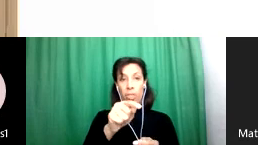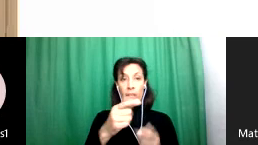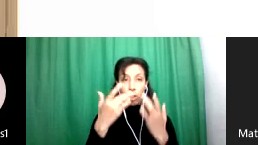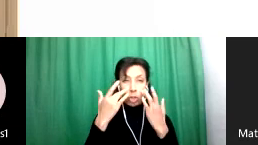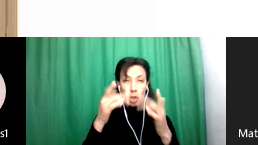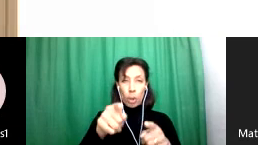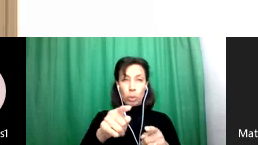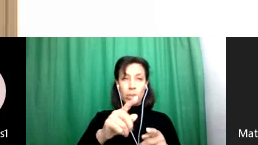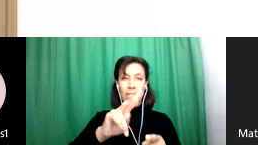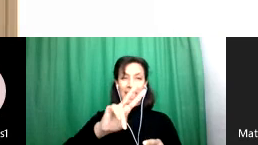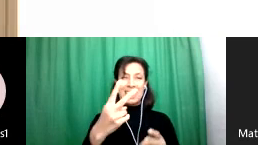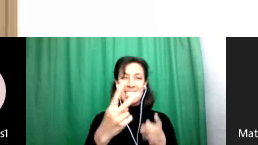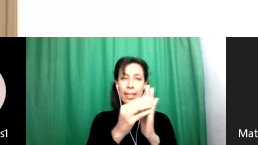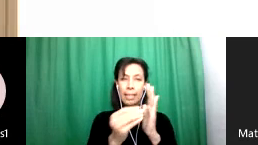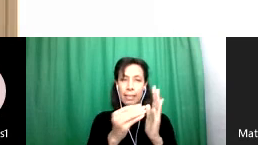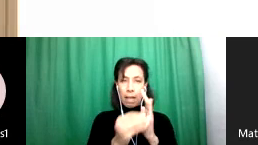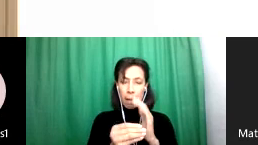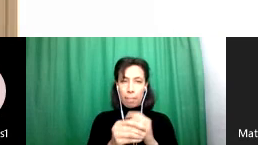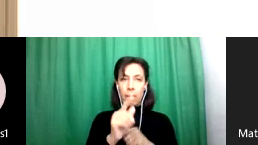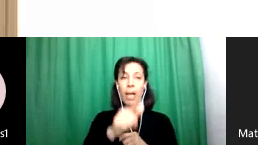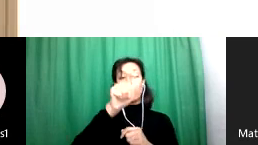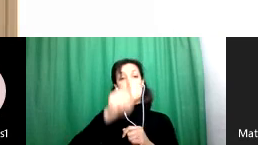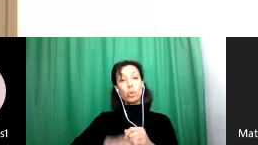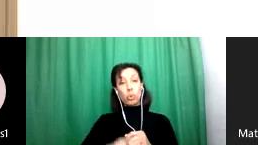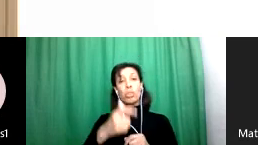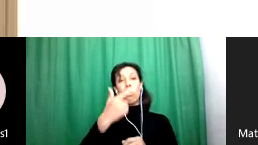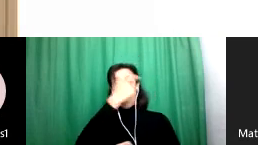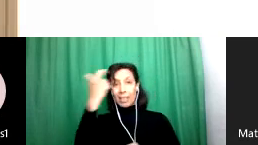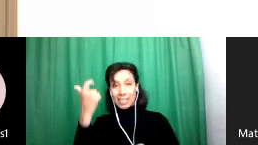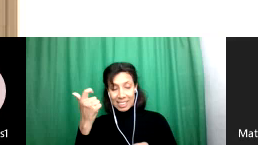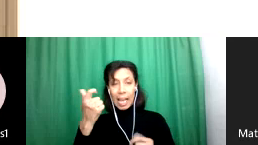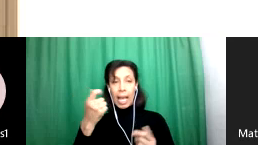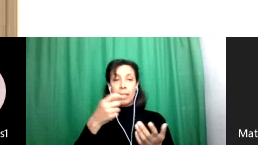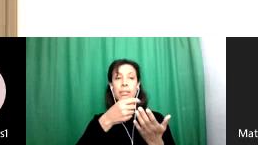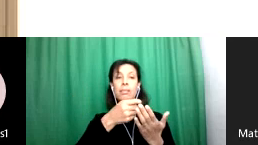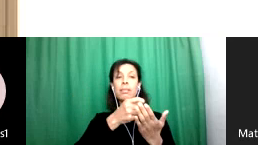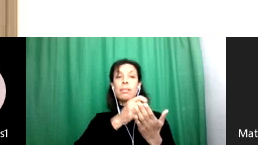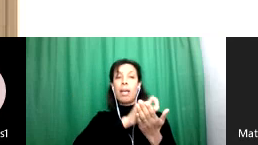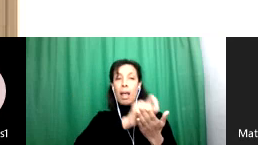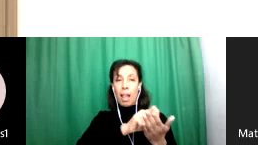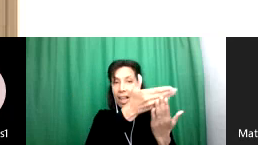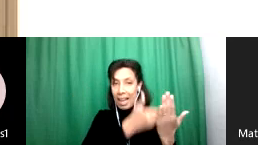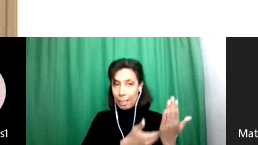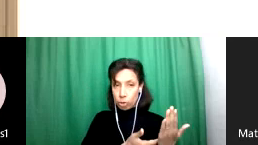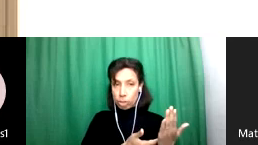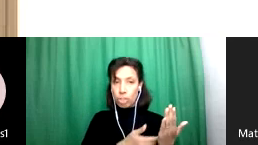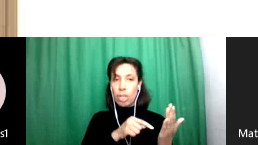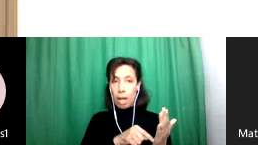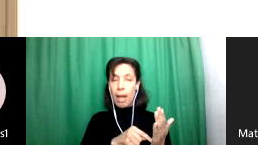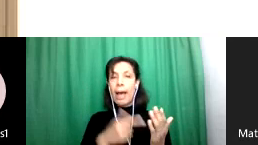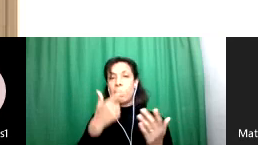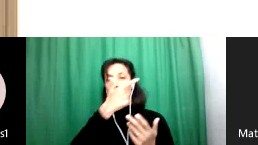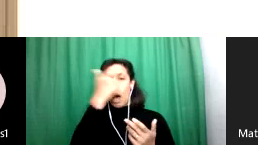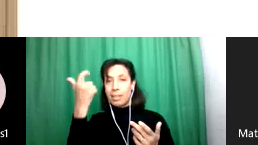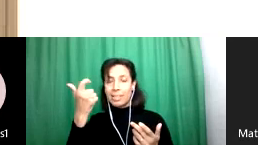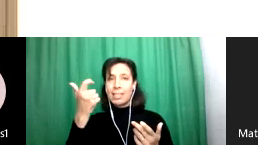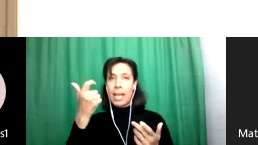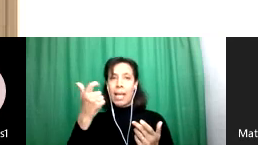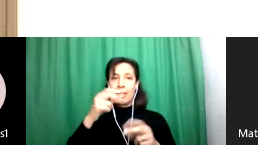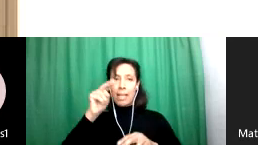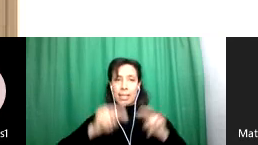student is demonstrating good understanding of literature, good understanding of the theory of assessment, and is